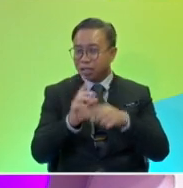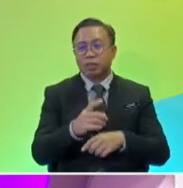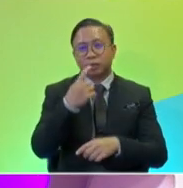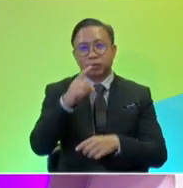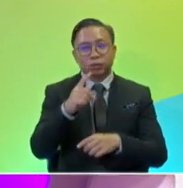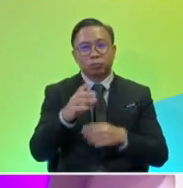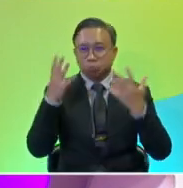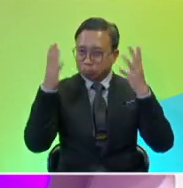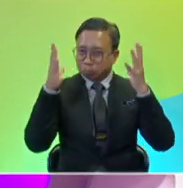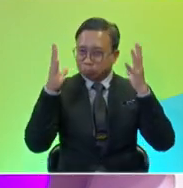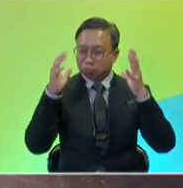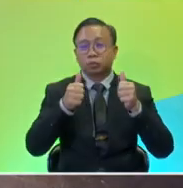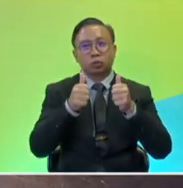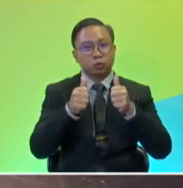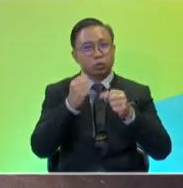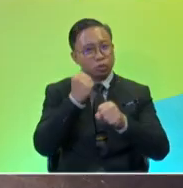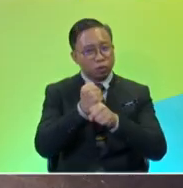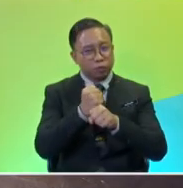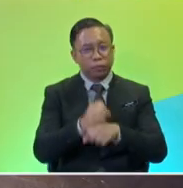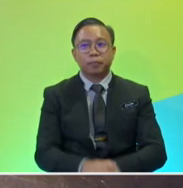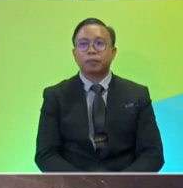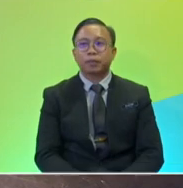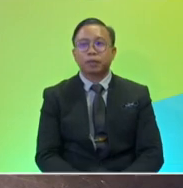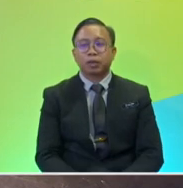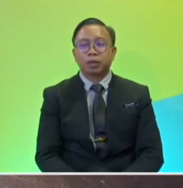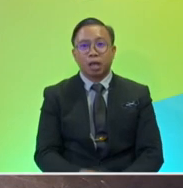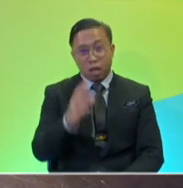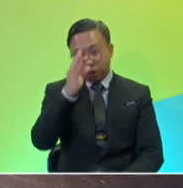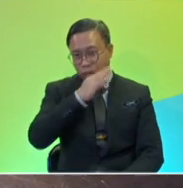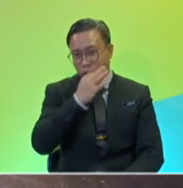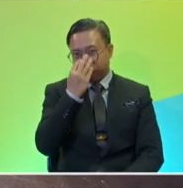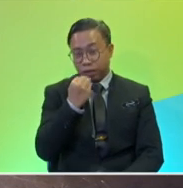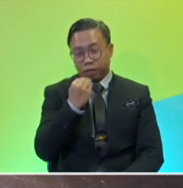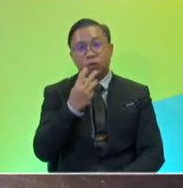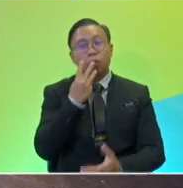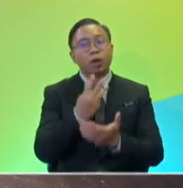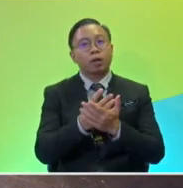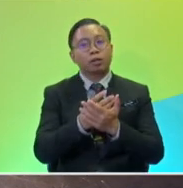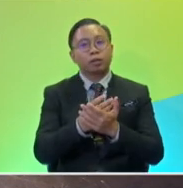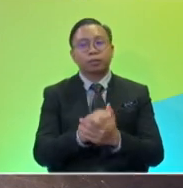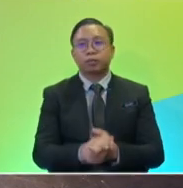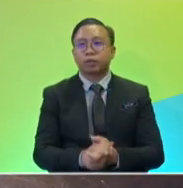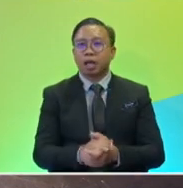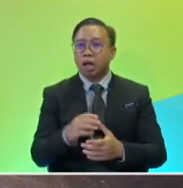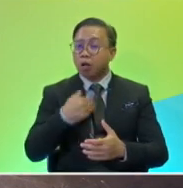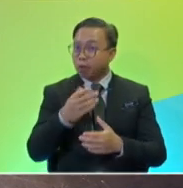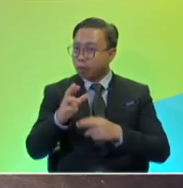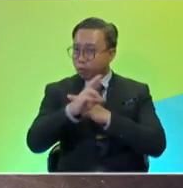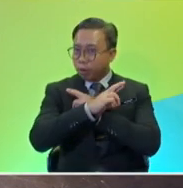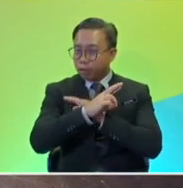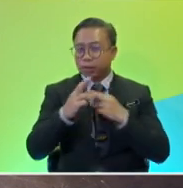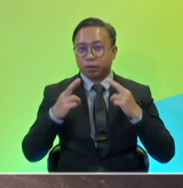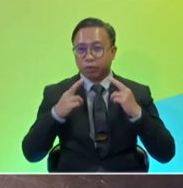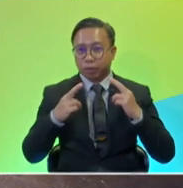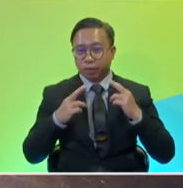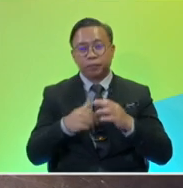three stars. All right. Good job, everyone. Well, we are having a lot of fun today. Well done. But before we proceed any further, how about we take a short break, teacher? Is that